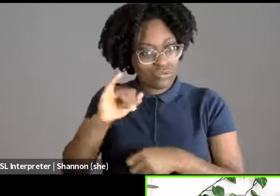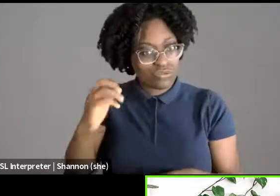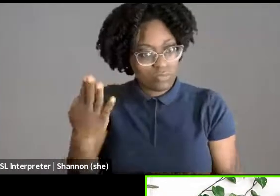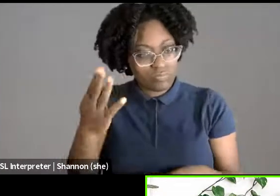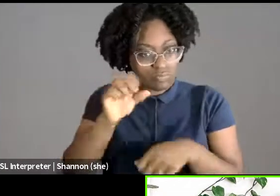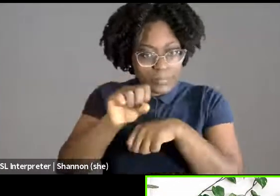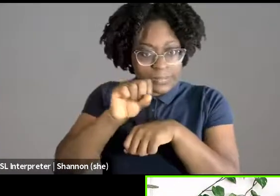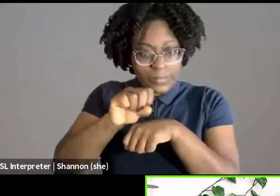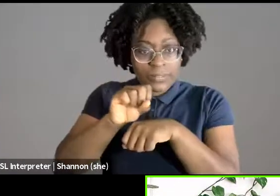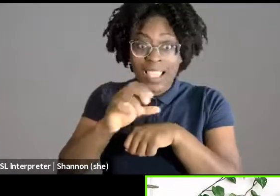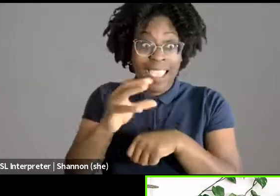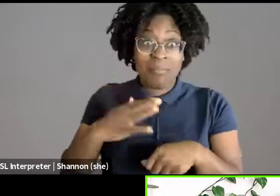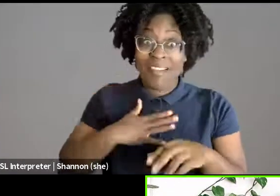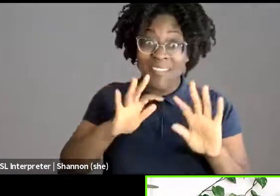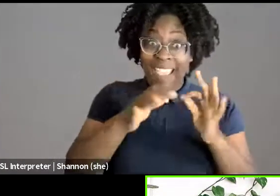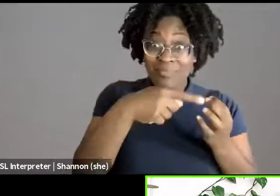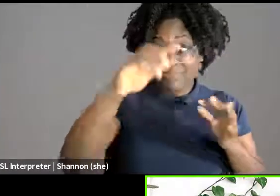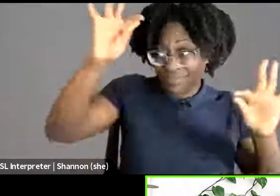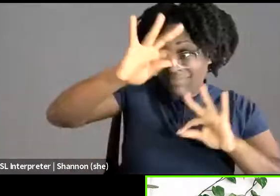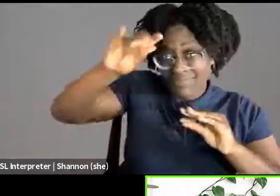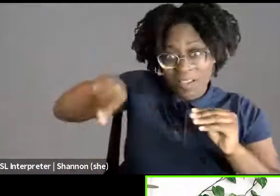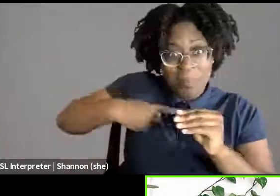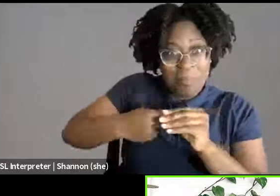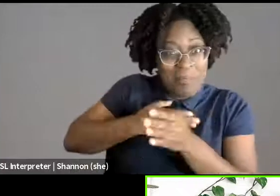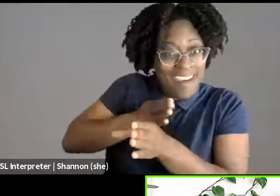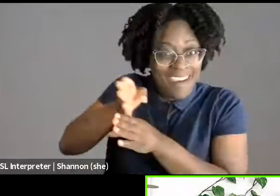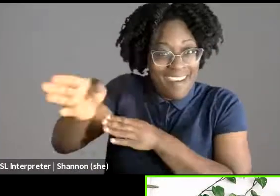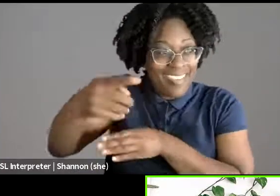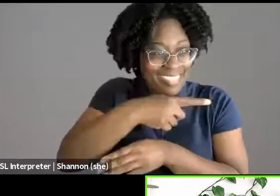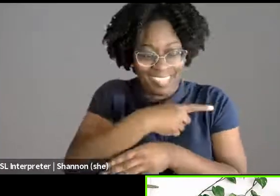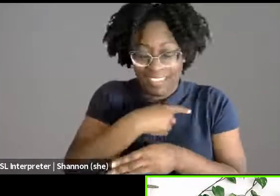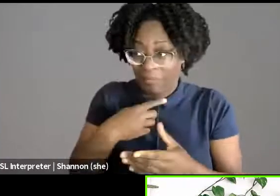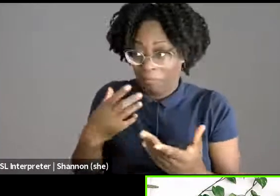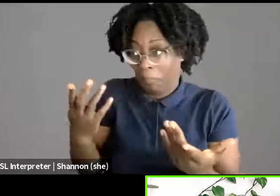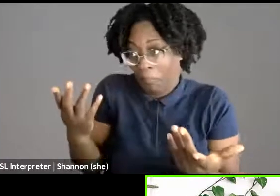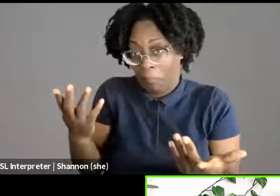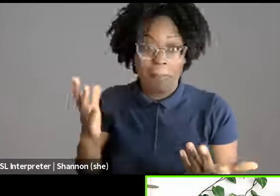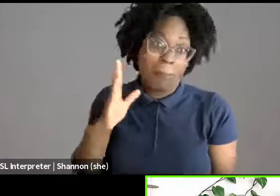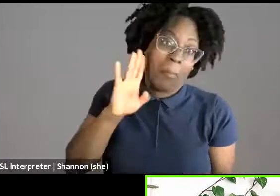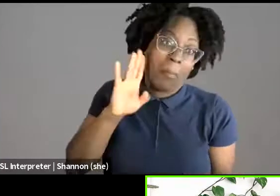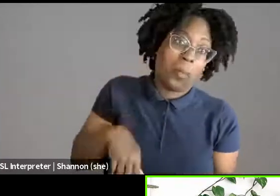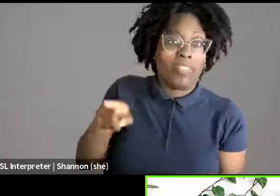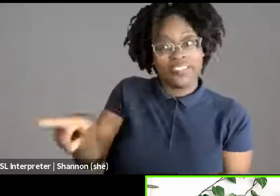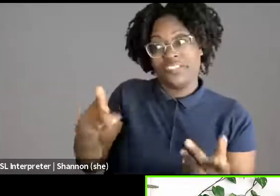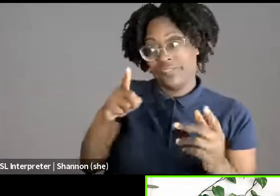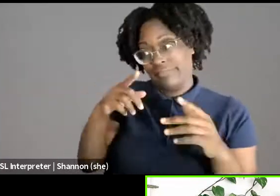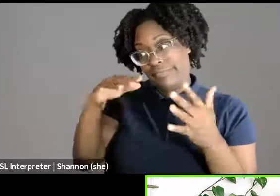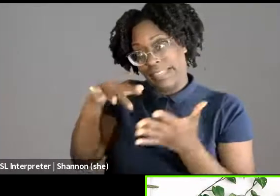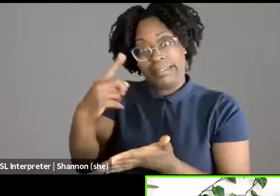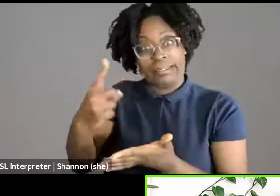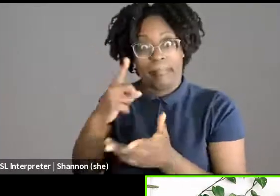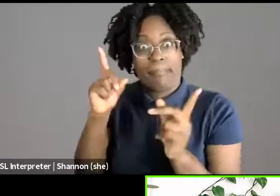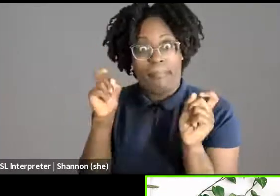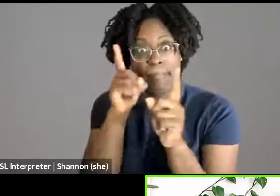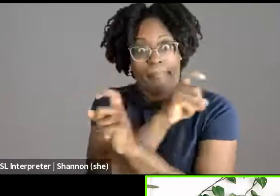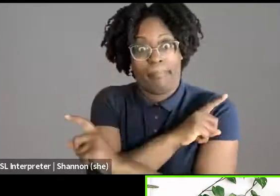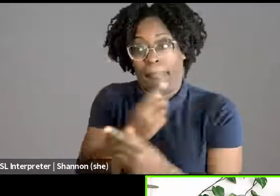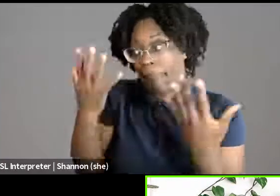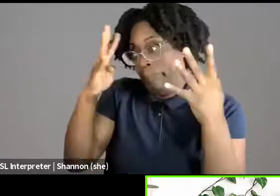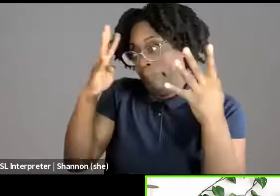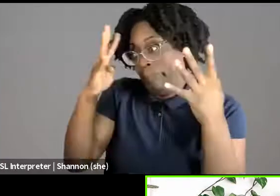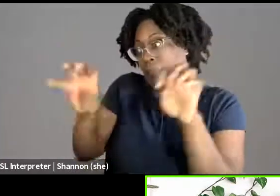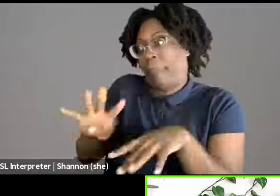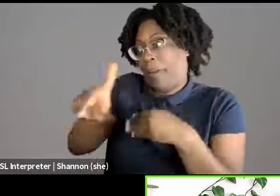studying at all. They didn't even ask. They knew it was just very complicated STEM or science. Toward the end of my degree,